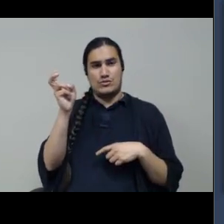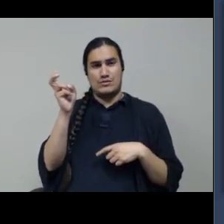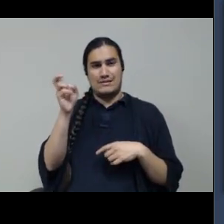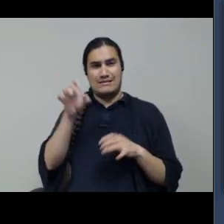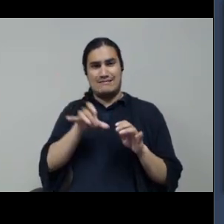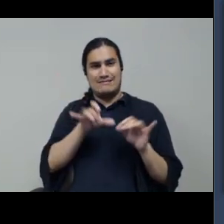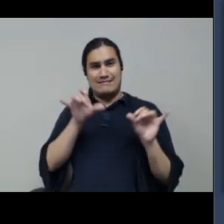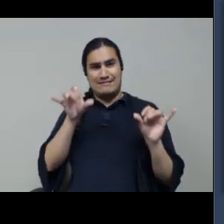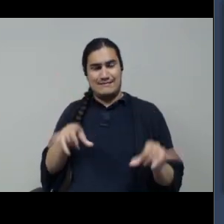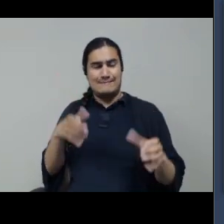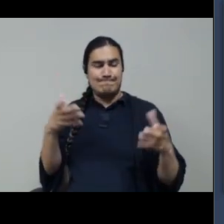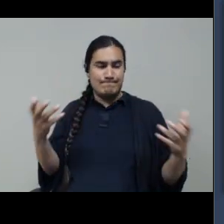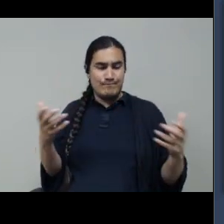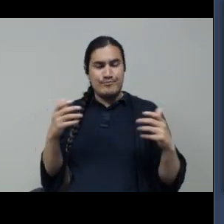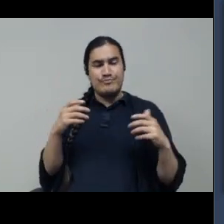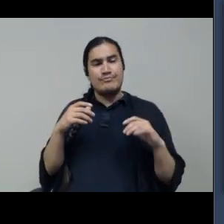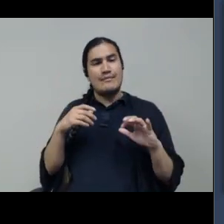system.